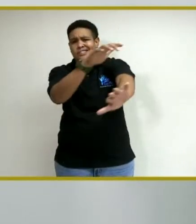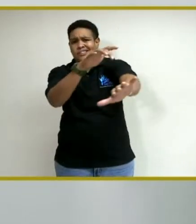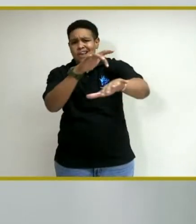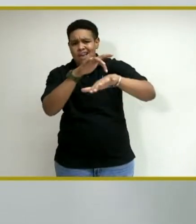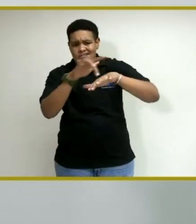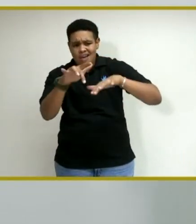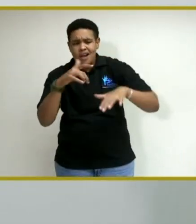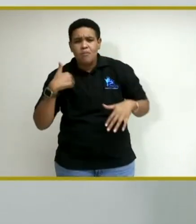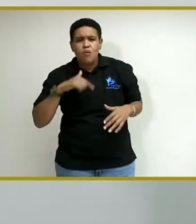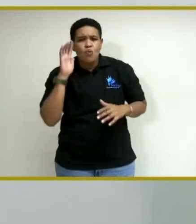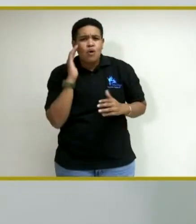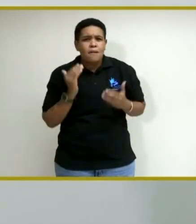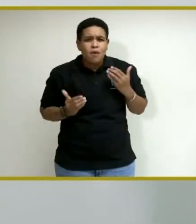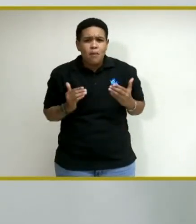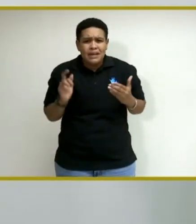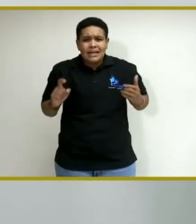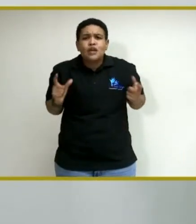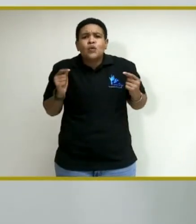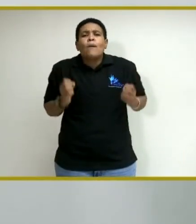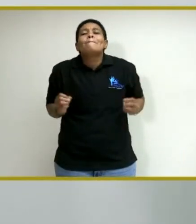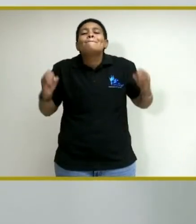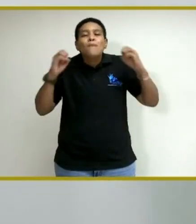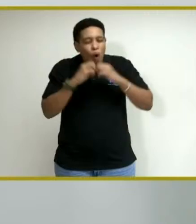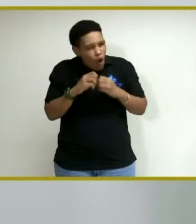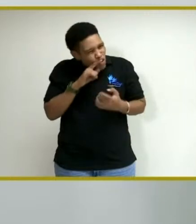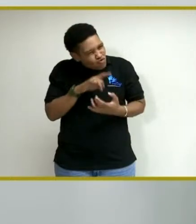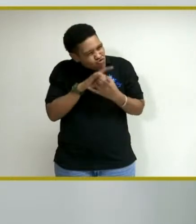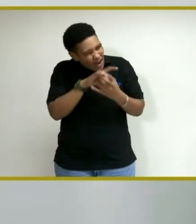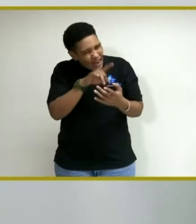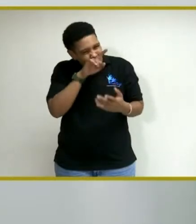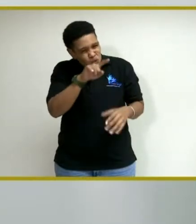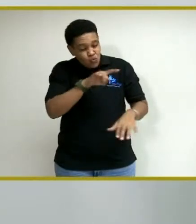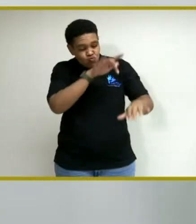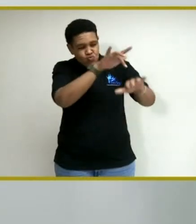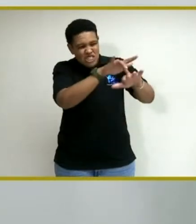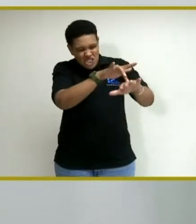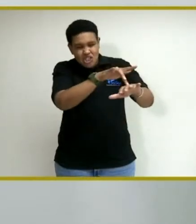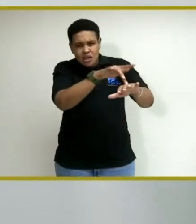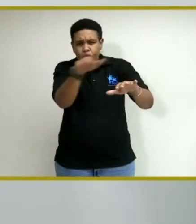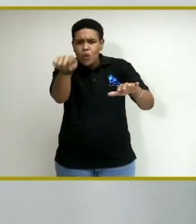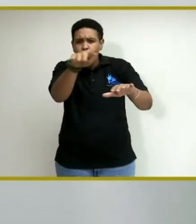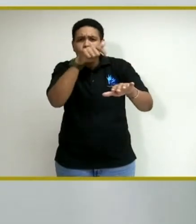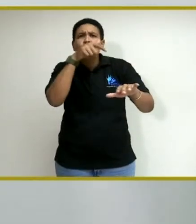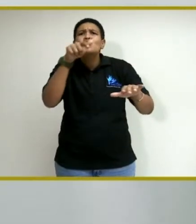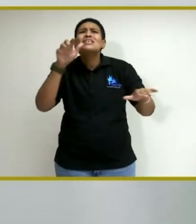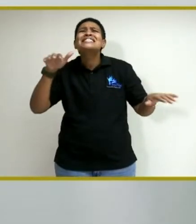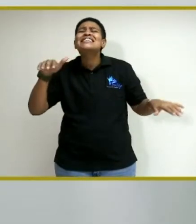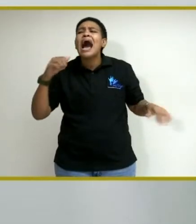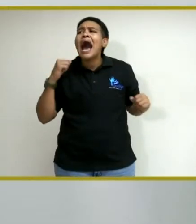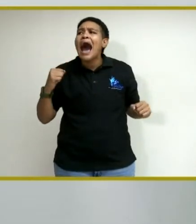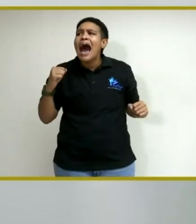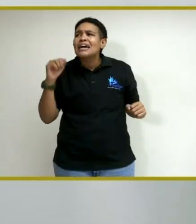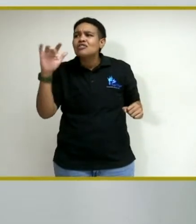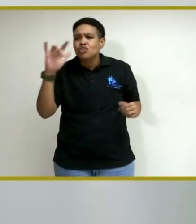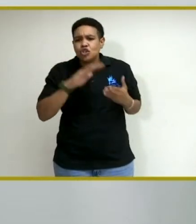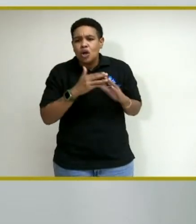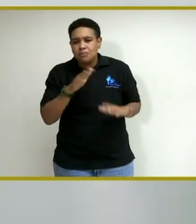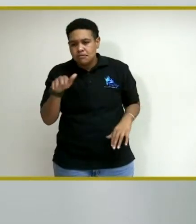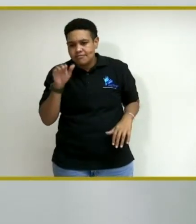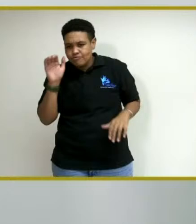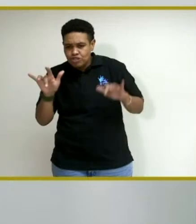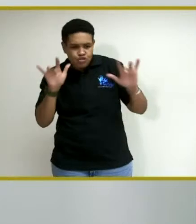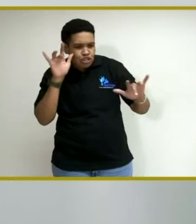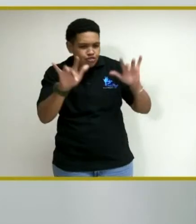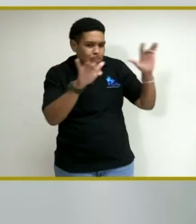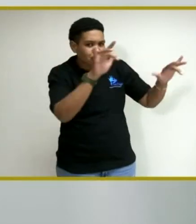we probably would need to do more in terms of reaching those hard-to-reach communities and populations,